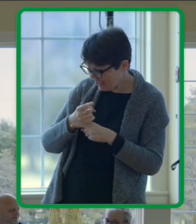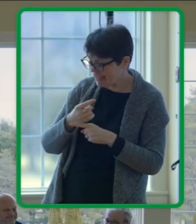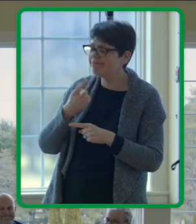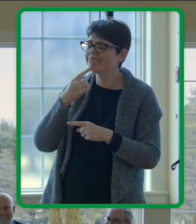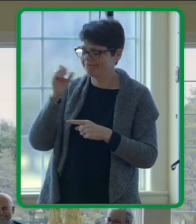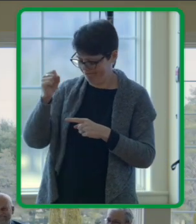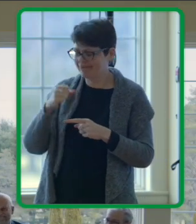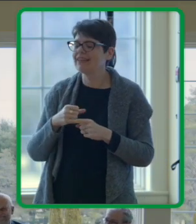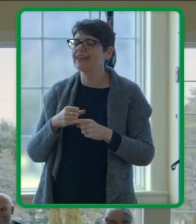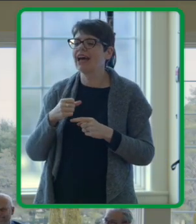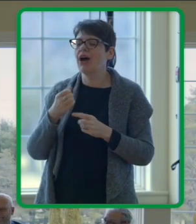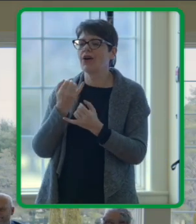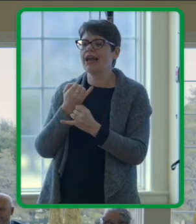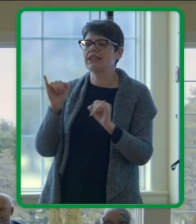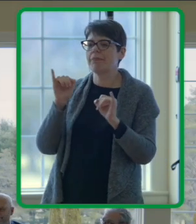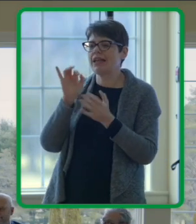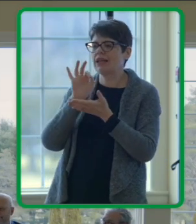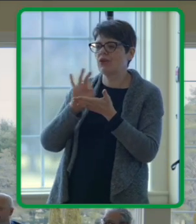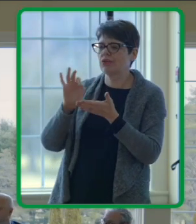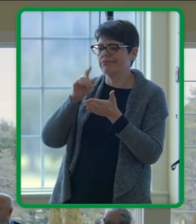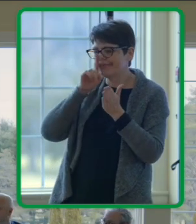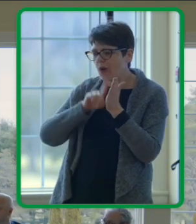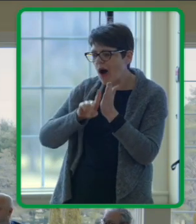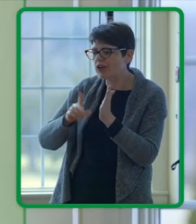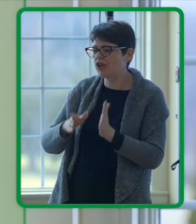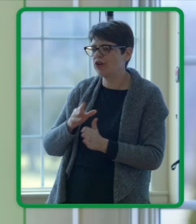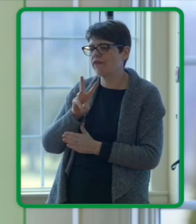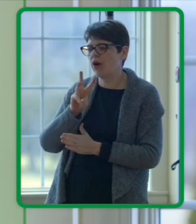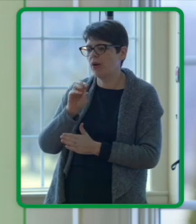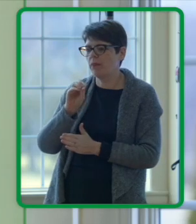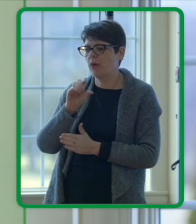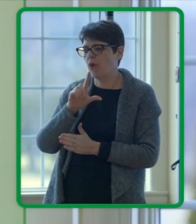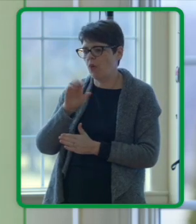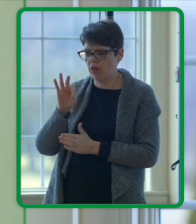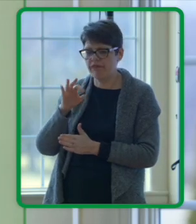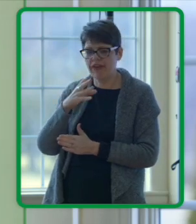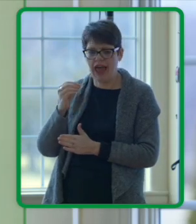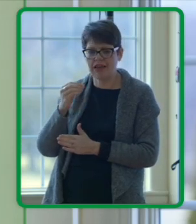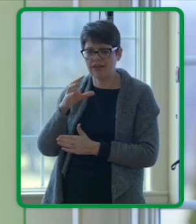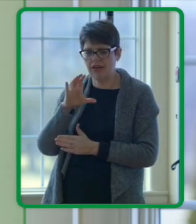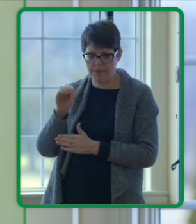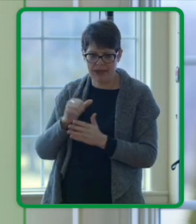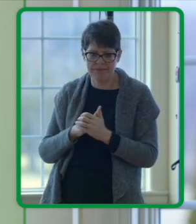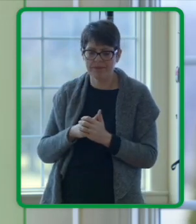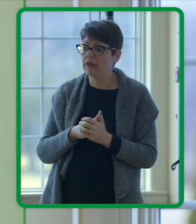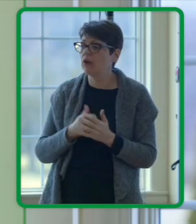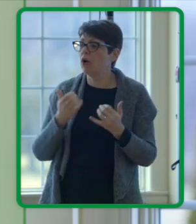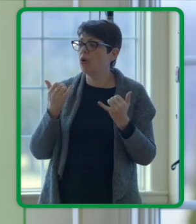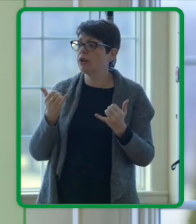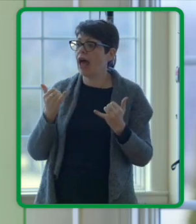our independent auditor from Wolf & Company. So at this point, I would like to call